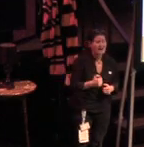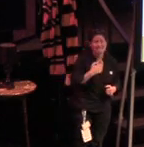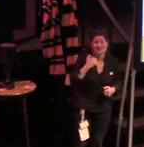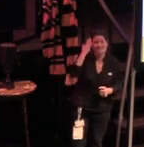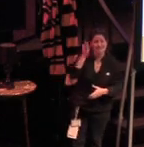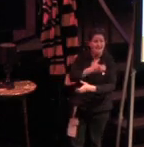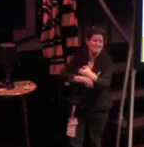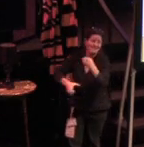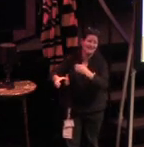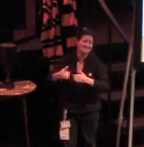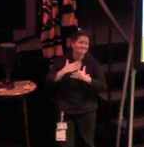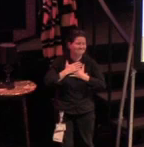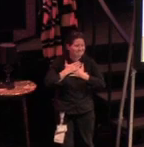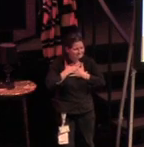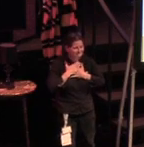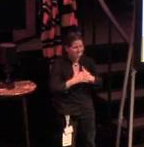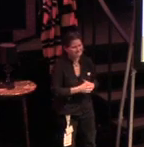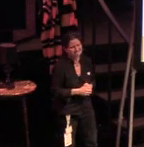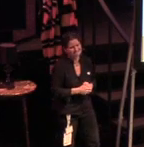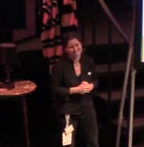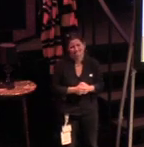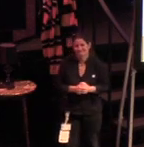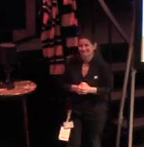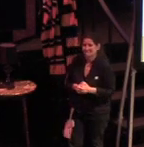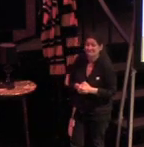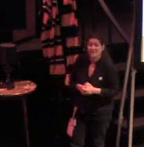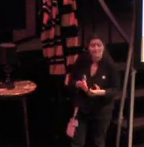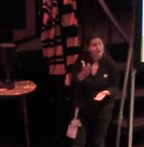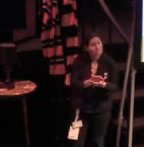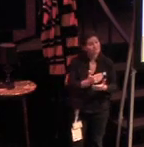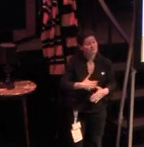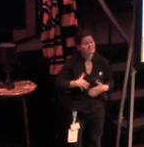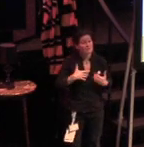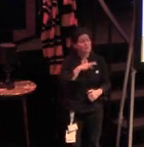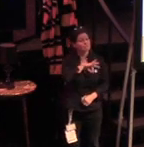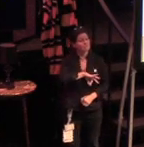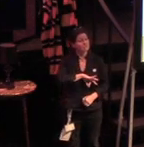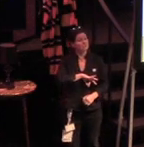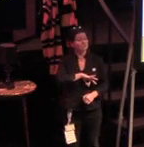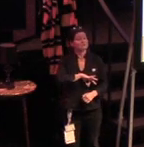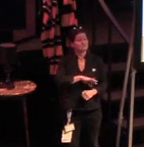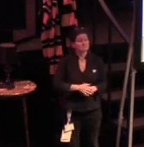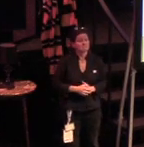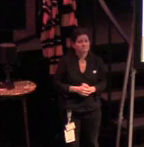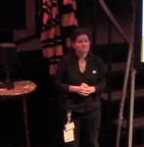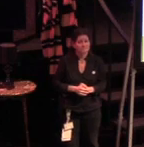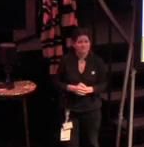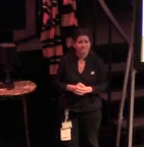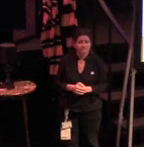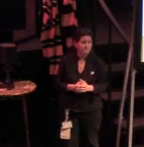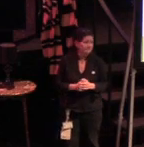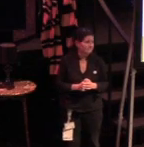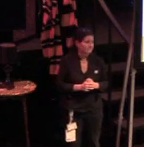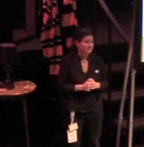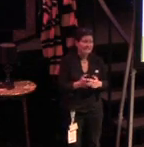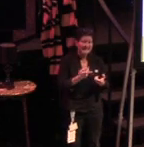I do and I thought I do I feel privileged and if you have privilege you